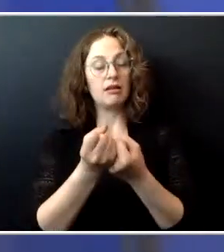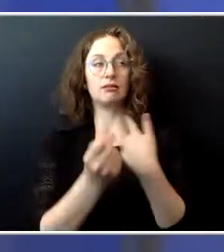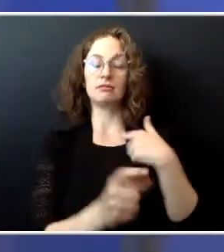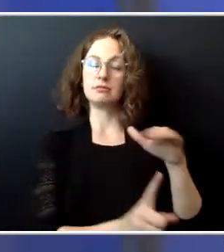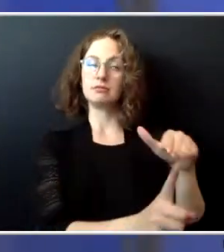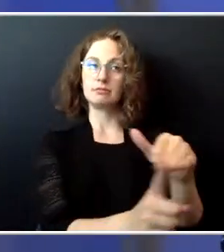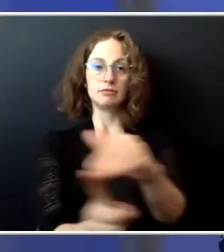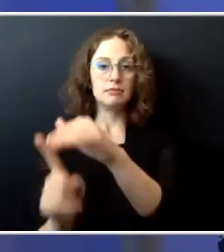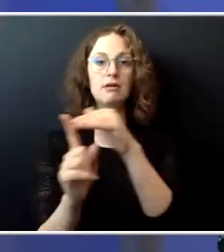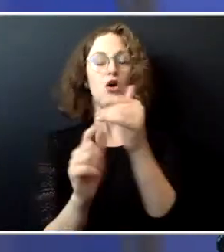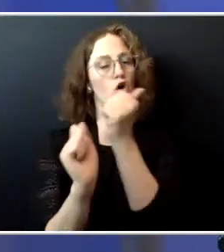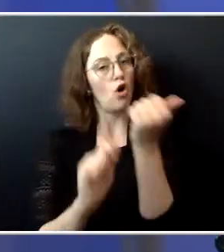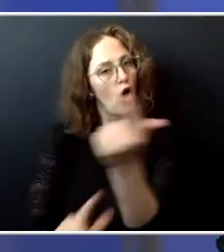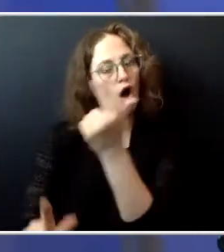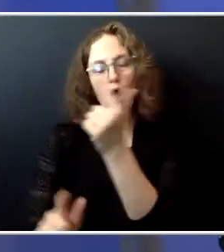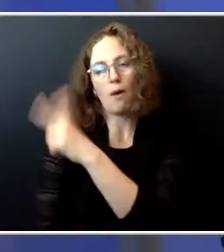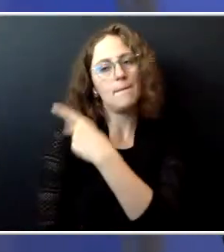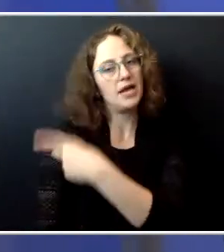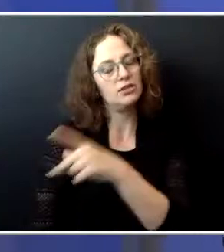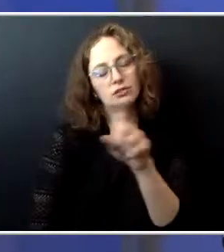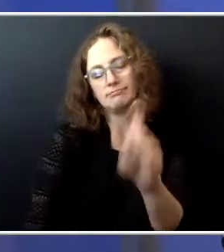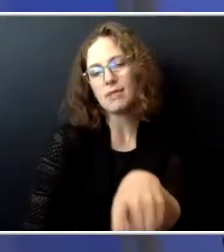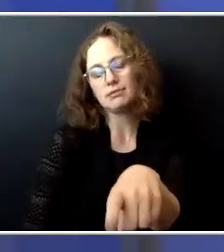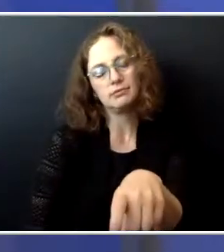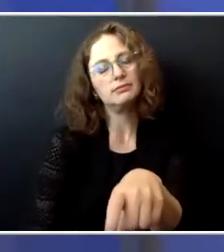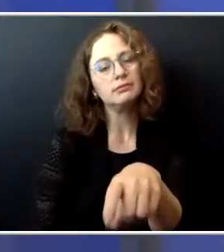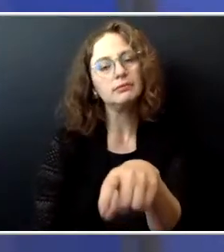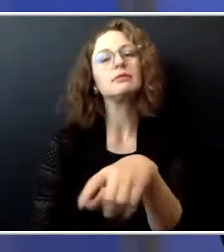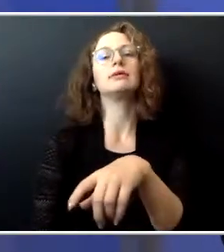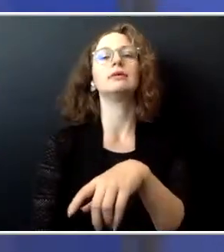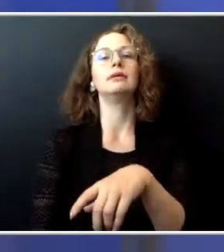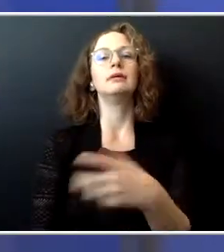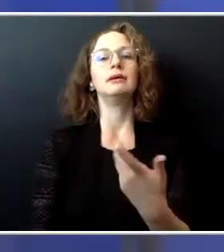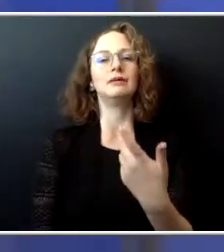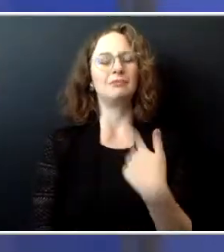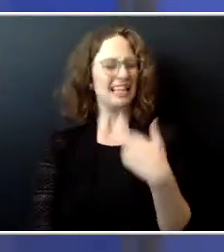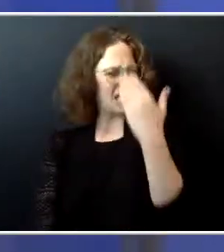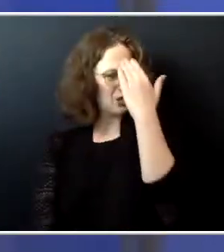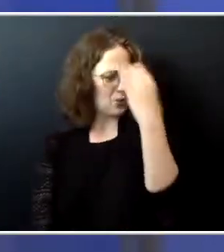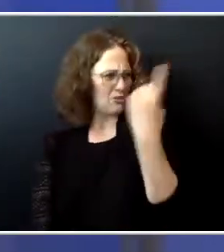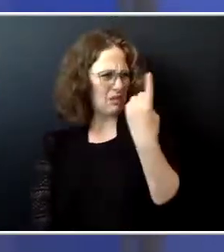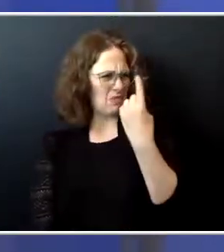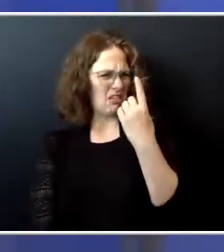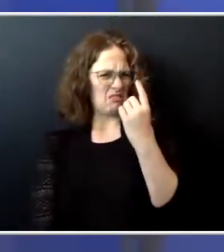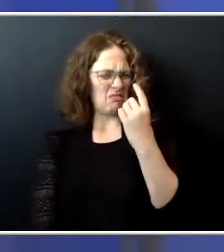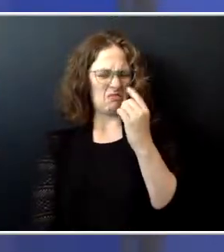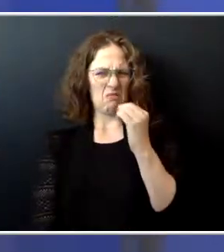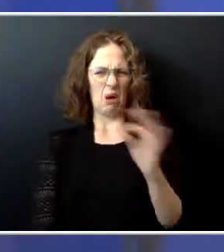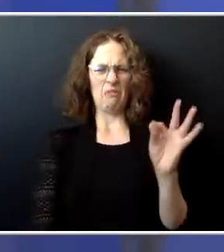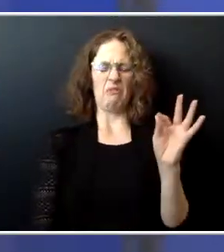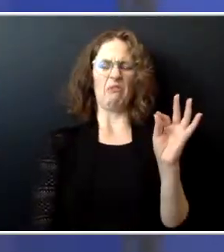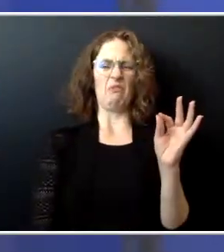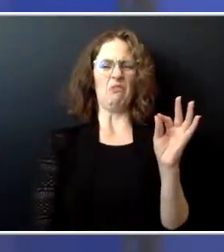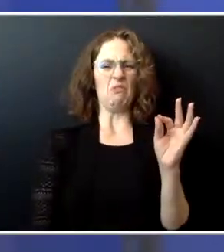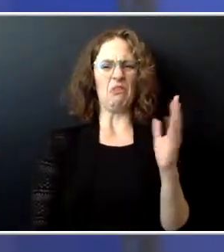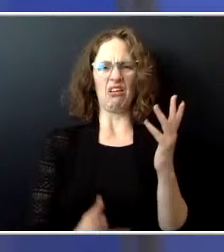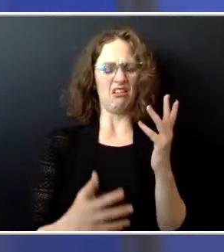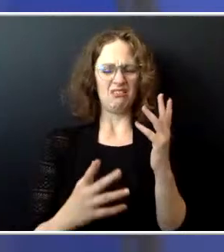do. Yeah. And I'm like, this is just not right. And things have just been spiraling more that